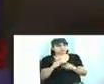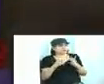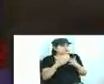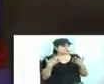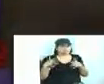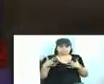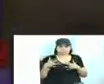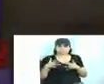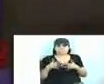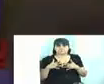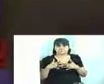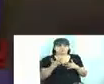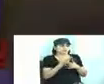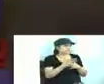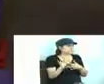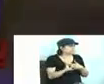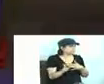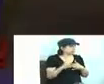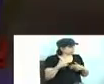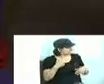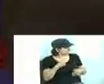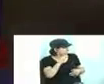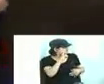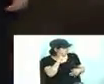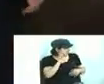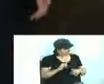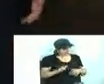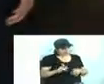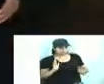It's worrying about things like, am I sexy? Or being